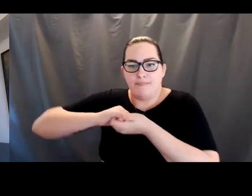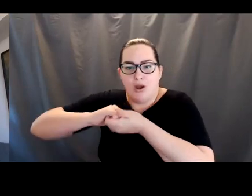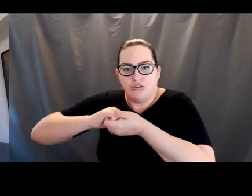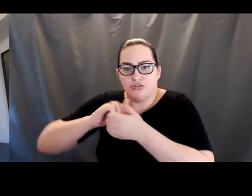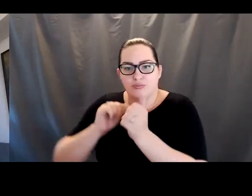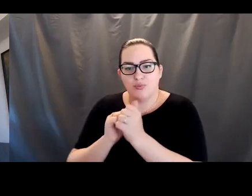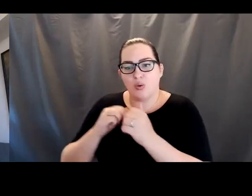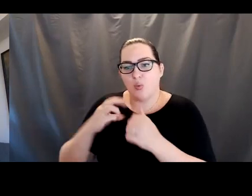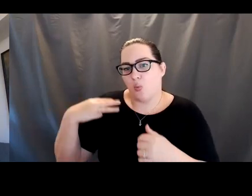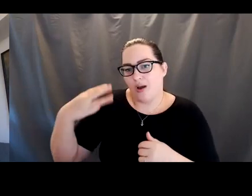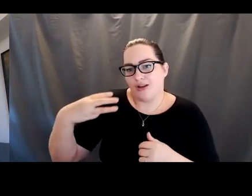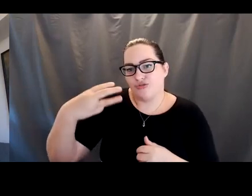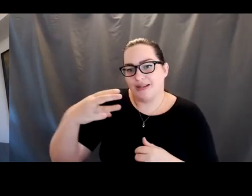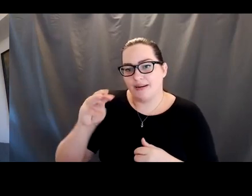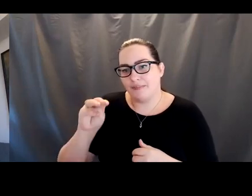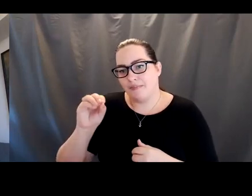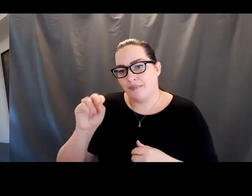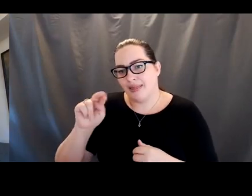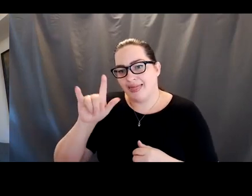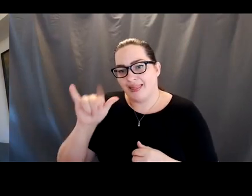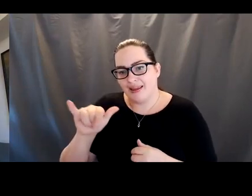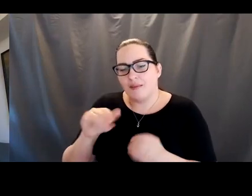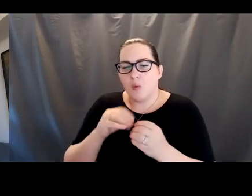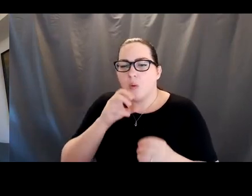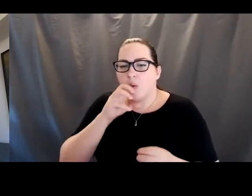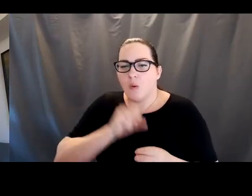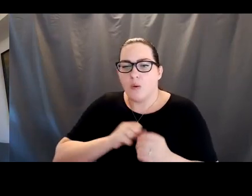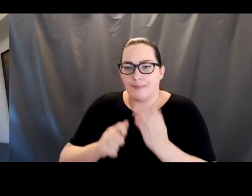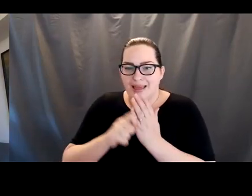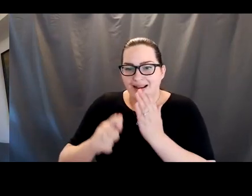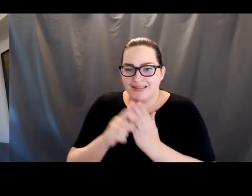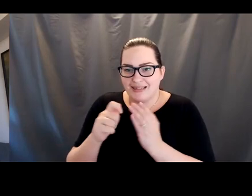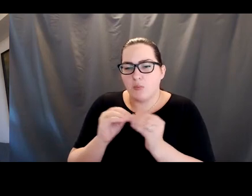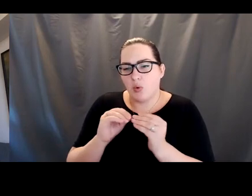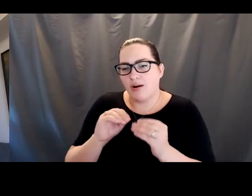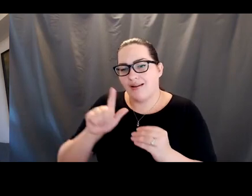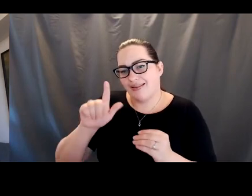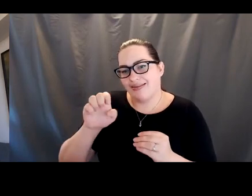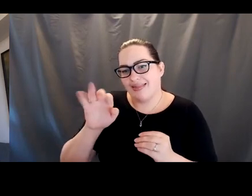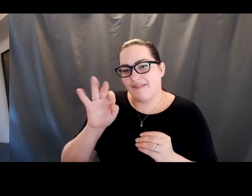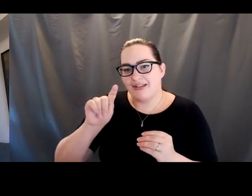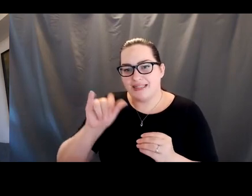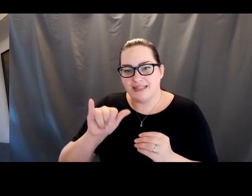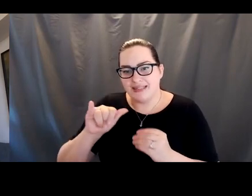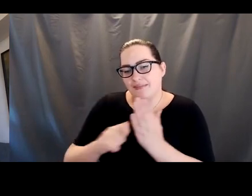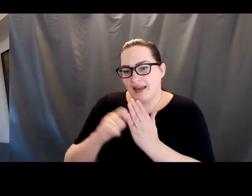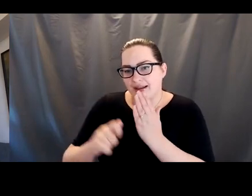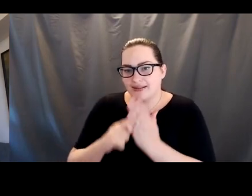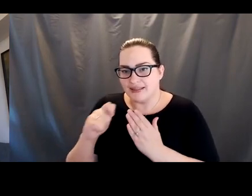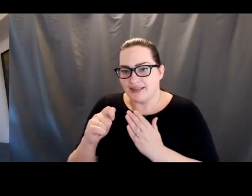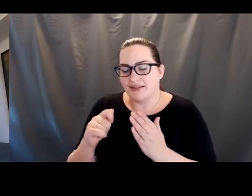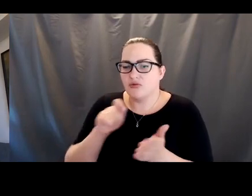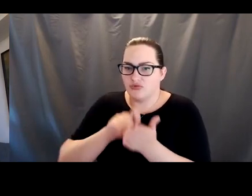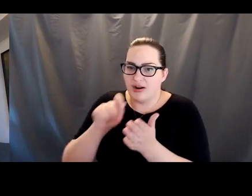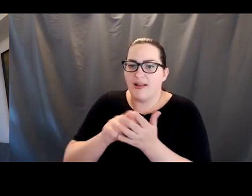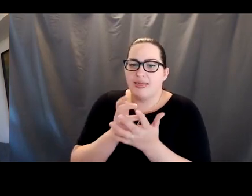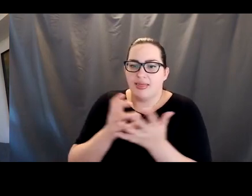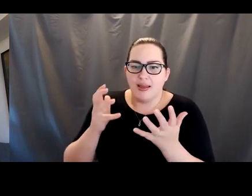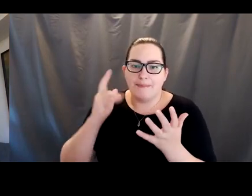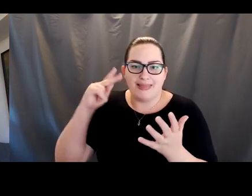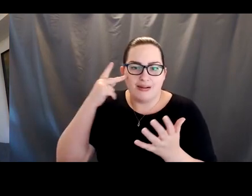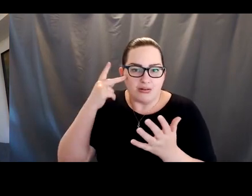kind of older magazine, a kind of liberal lefty magazine. They do a lot of political stuff and human